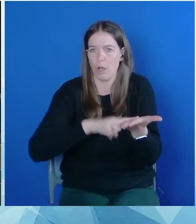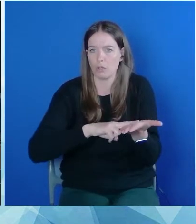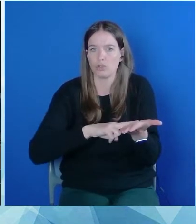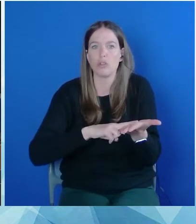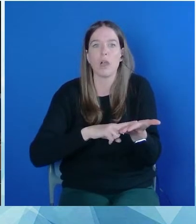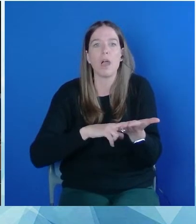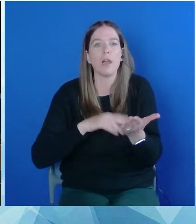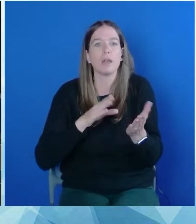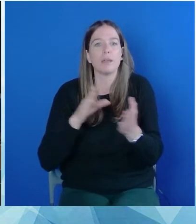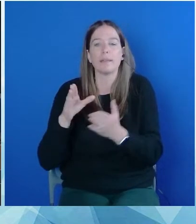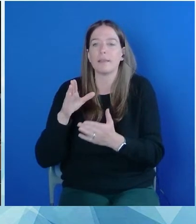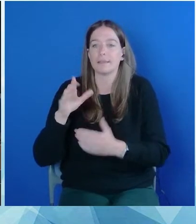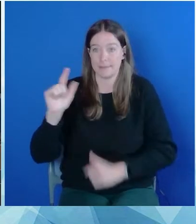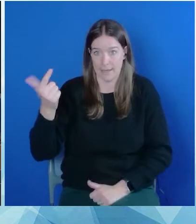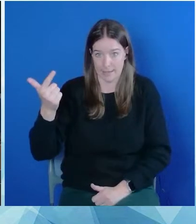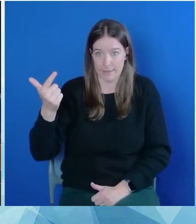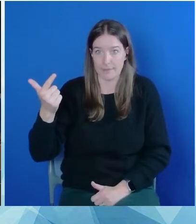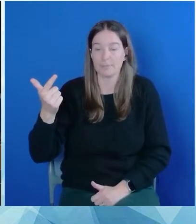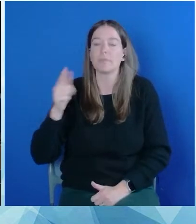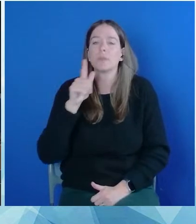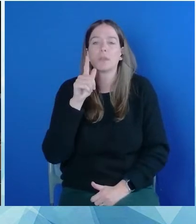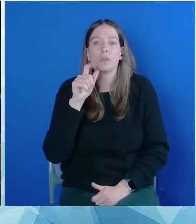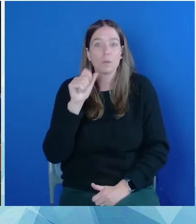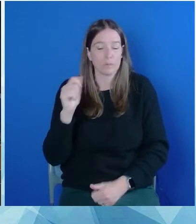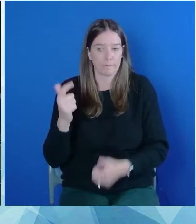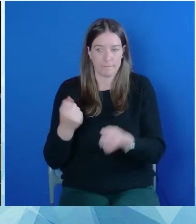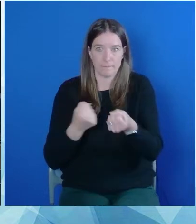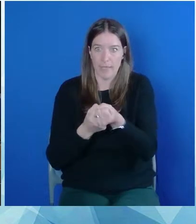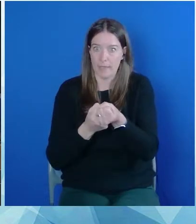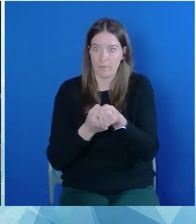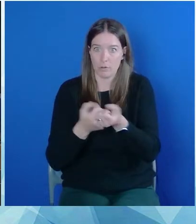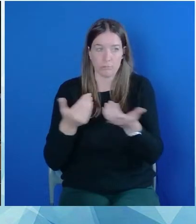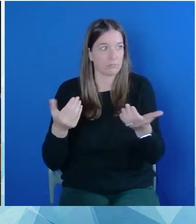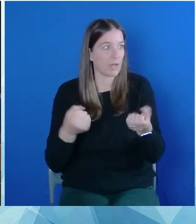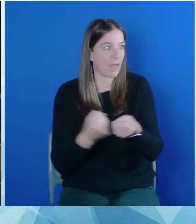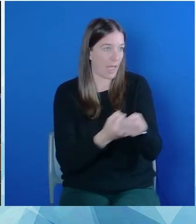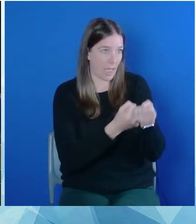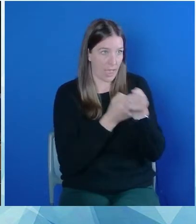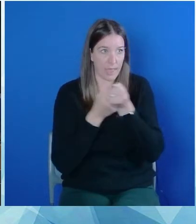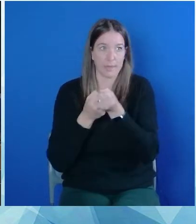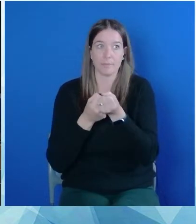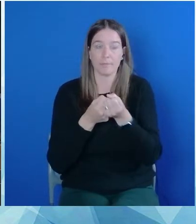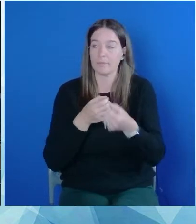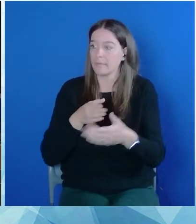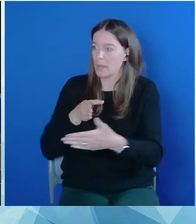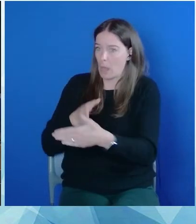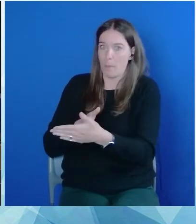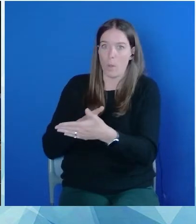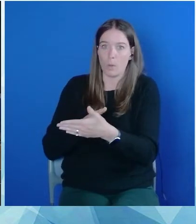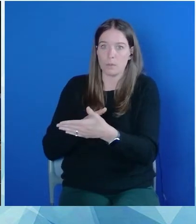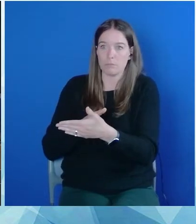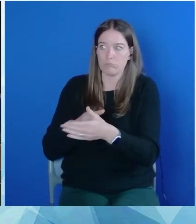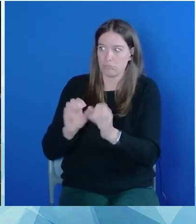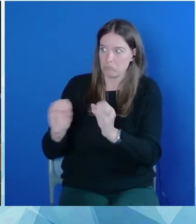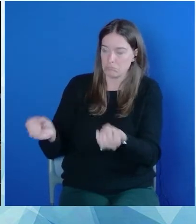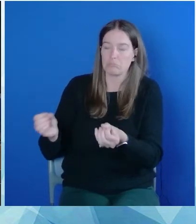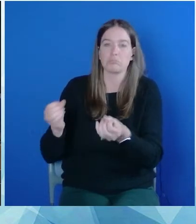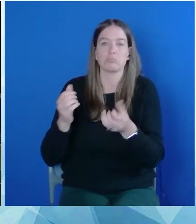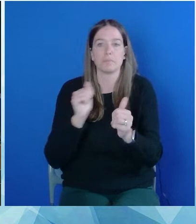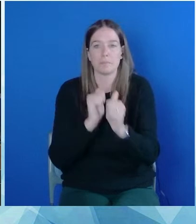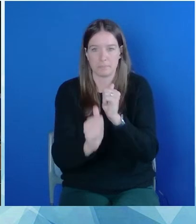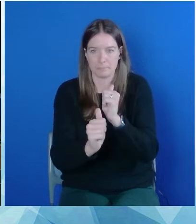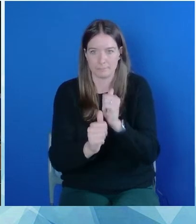second? All those in favor say aye. Aye. Opposed? Hearing none, motion